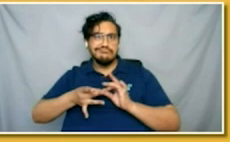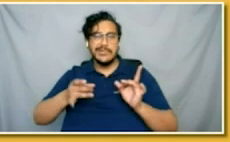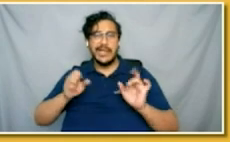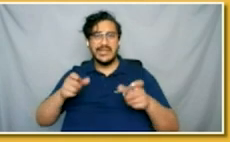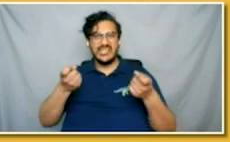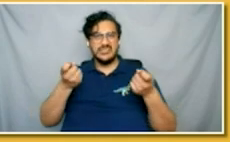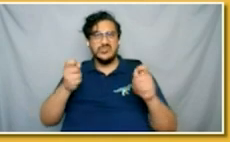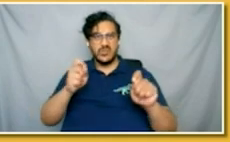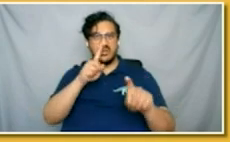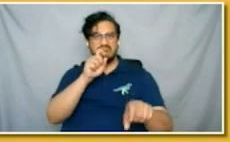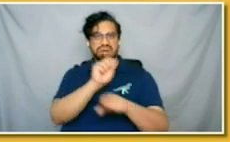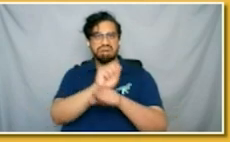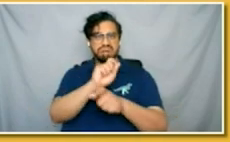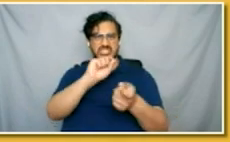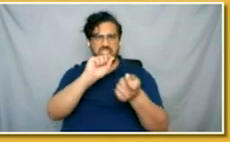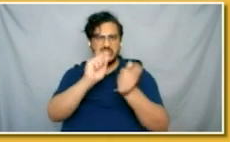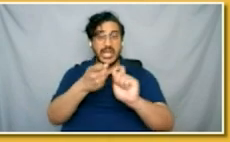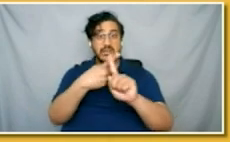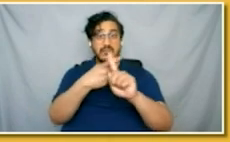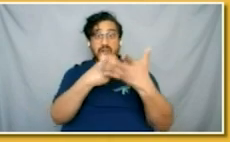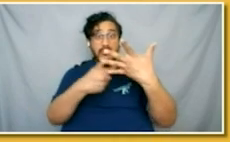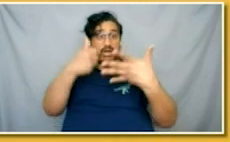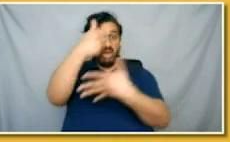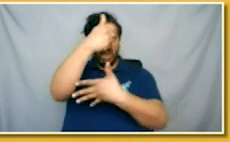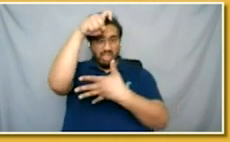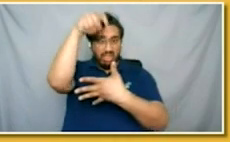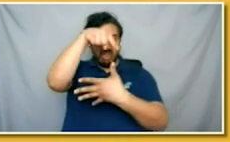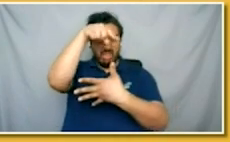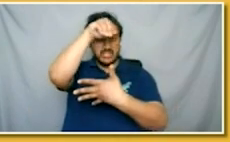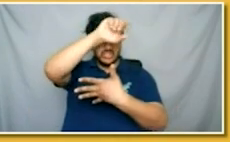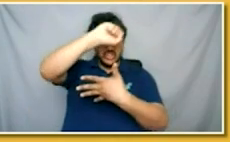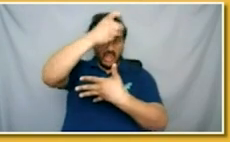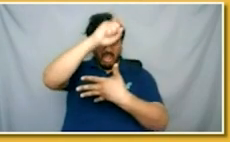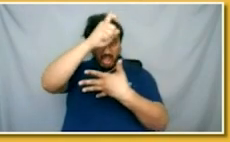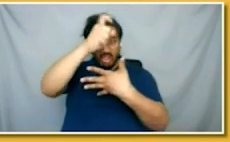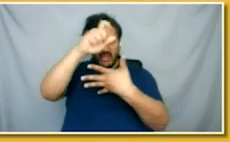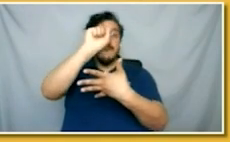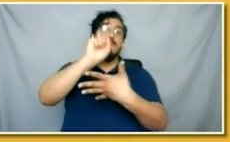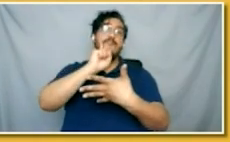and show some respect for the workforce out there.